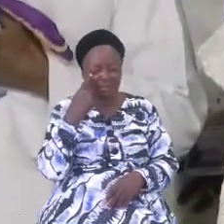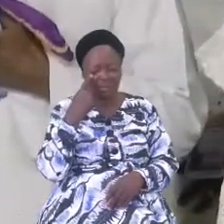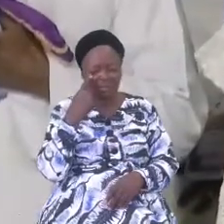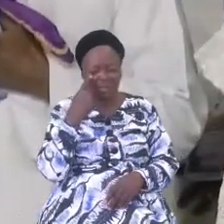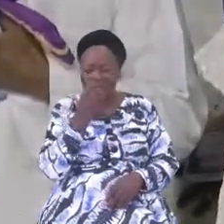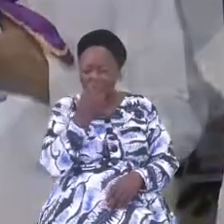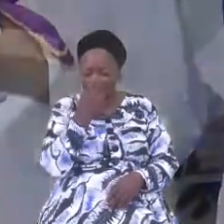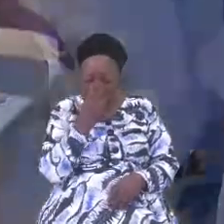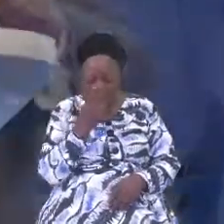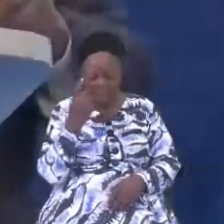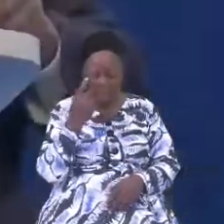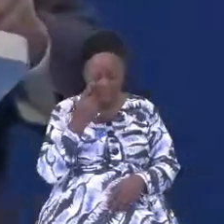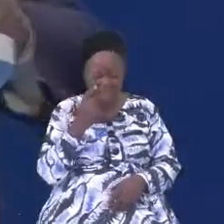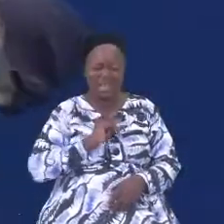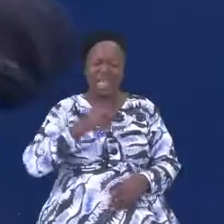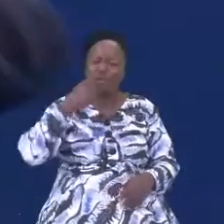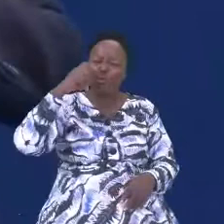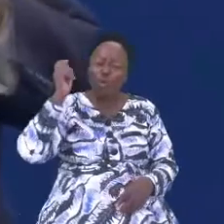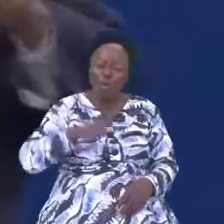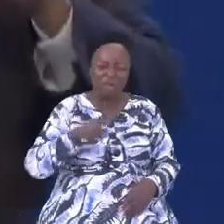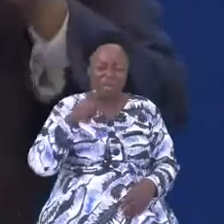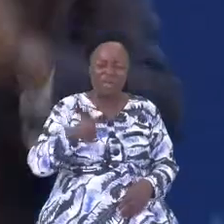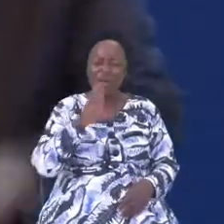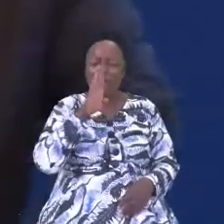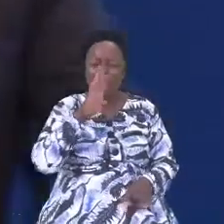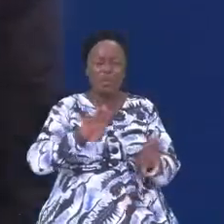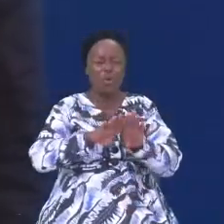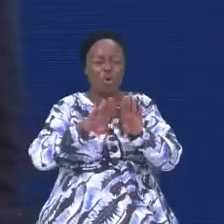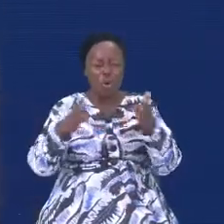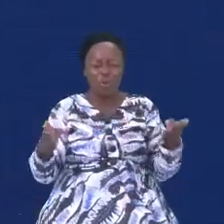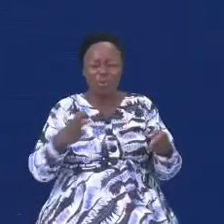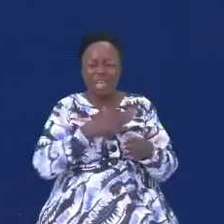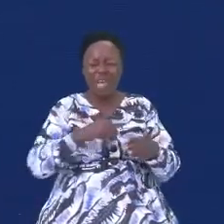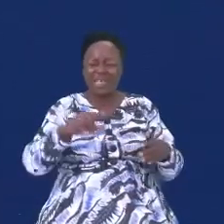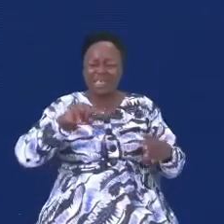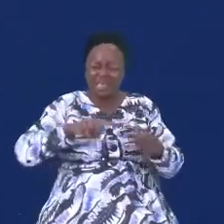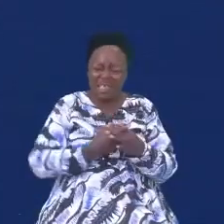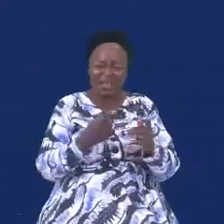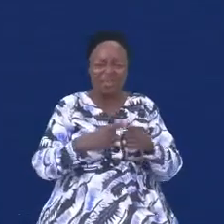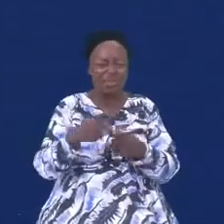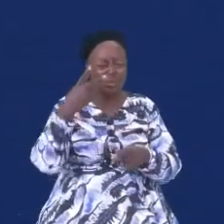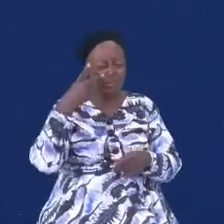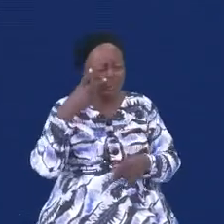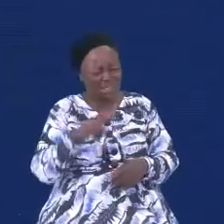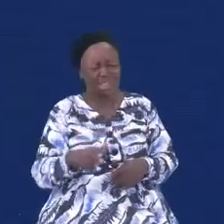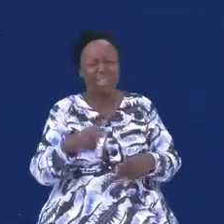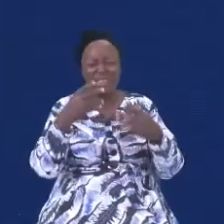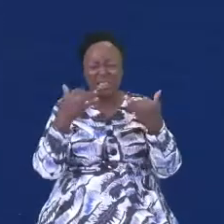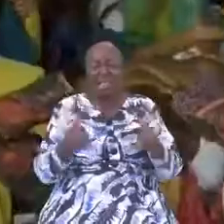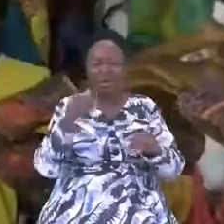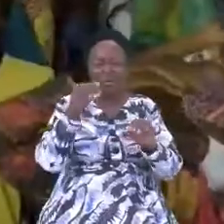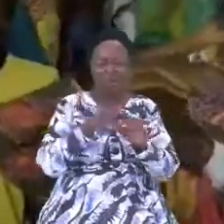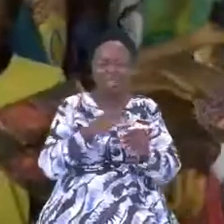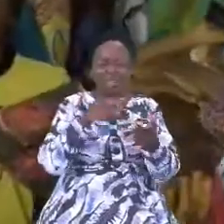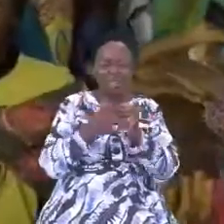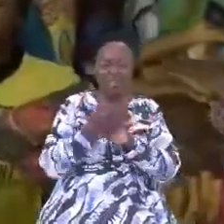Blind eyes, I command you, be opened and begin to see in Jesus'